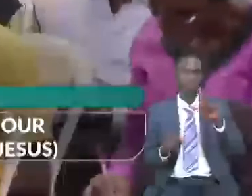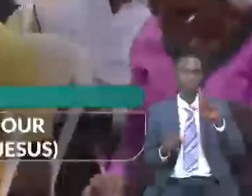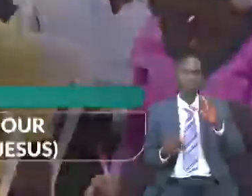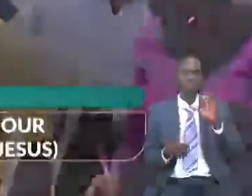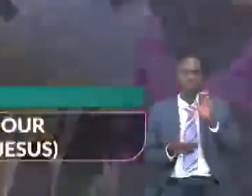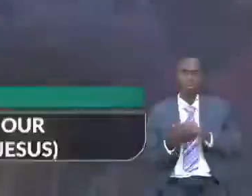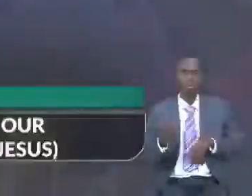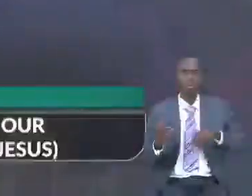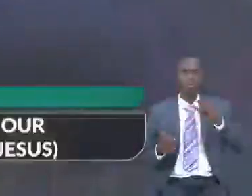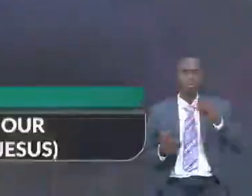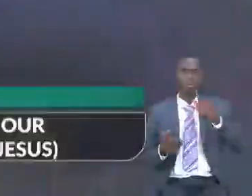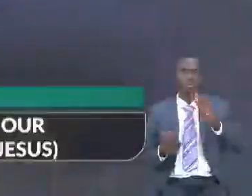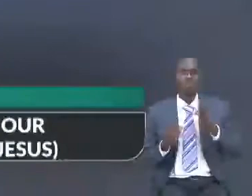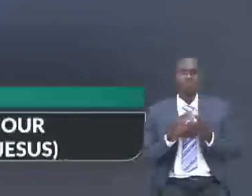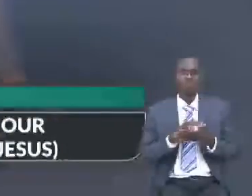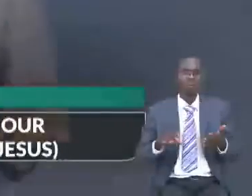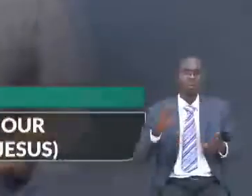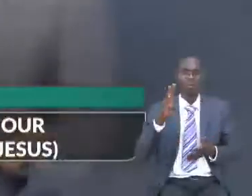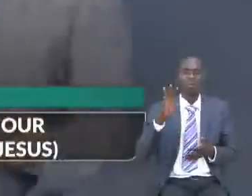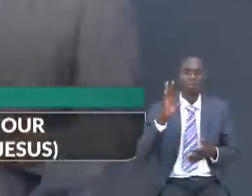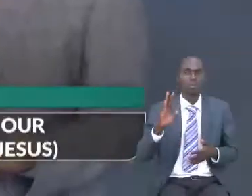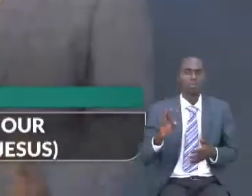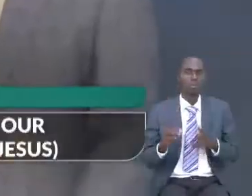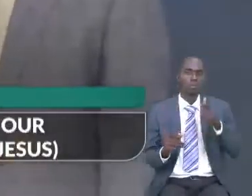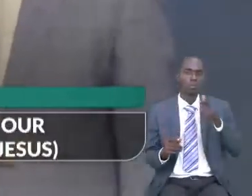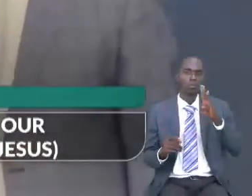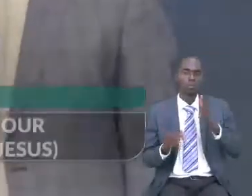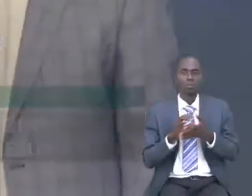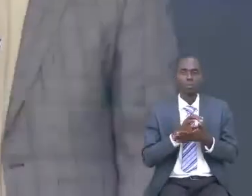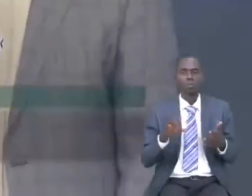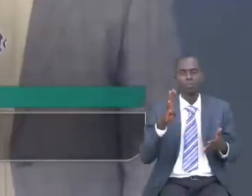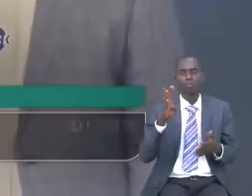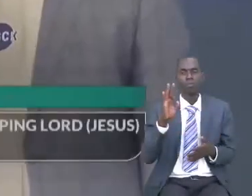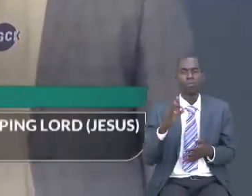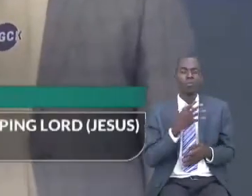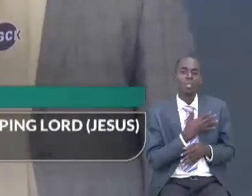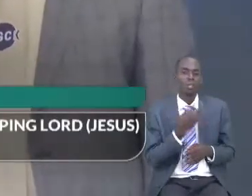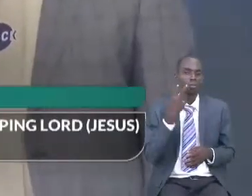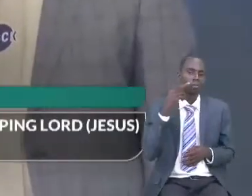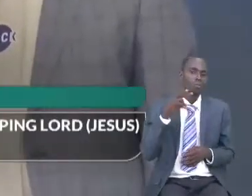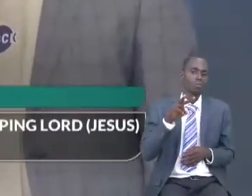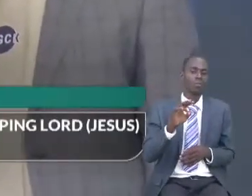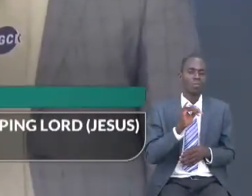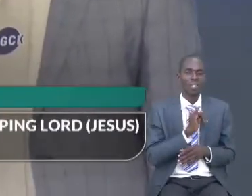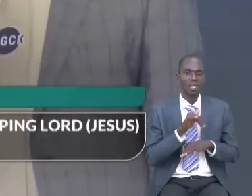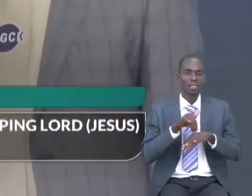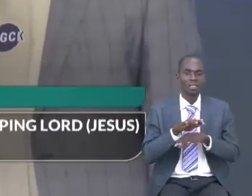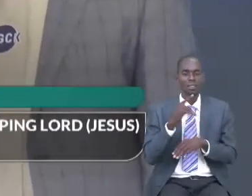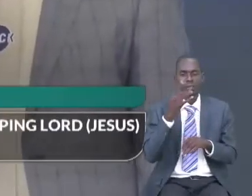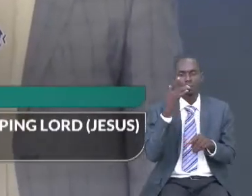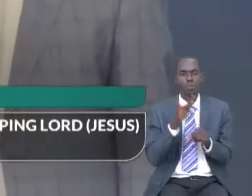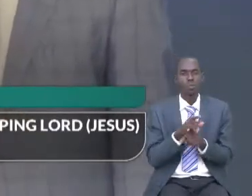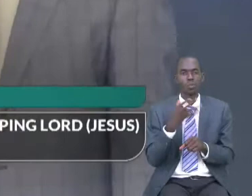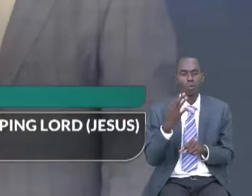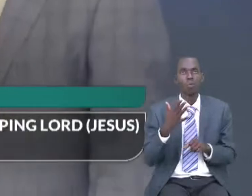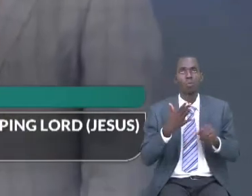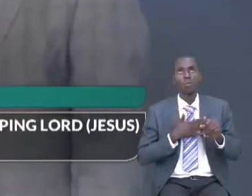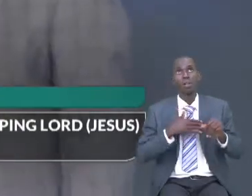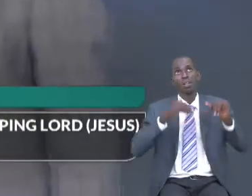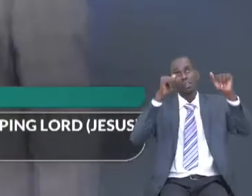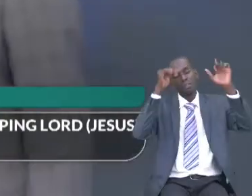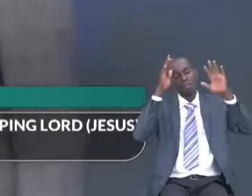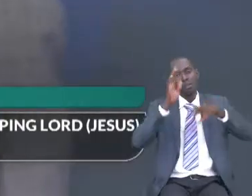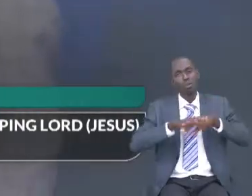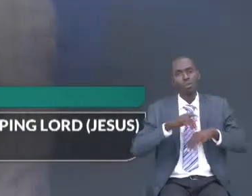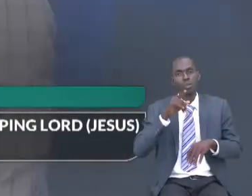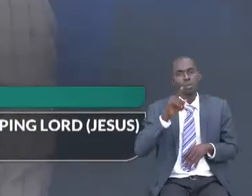verse 49. It says, and behold, I send the promise of my Father upon you. But tarry